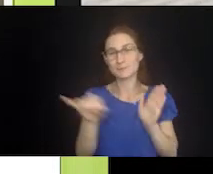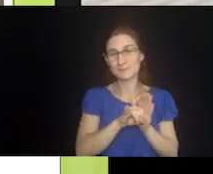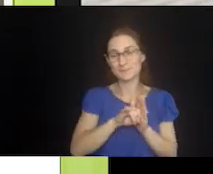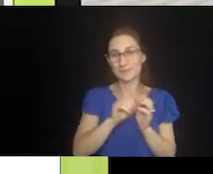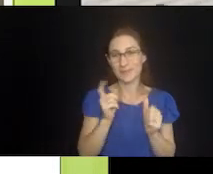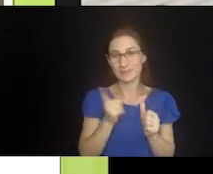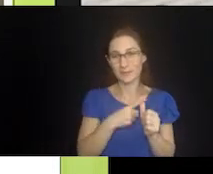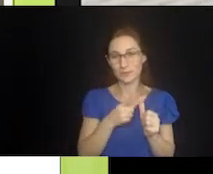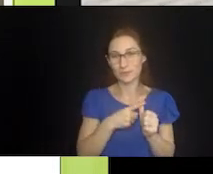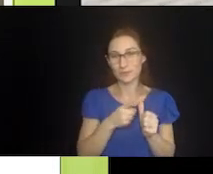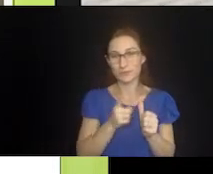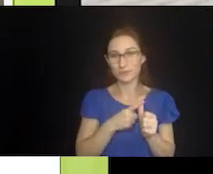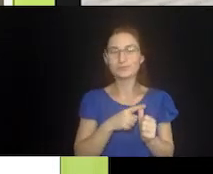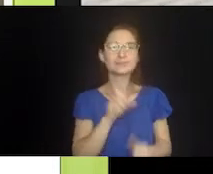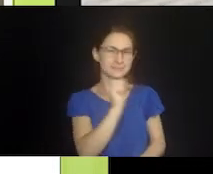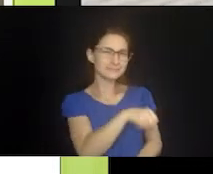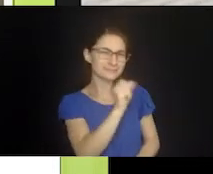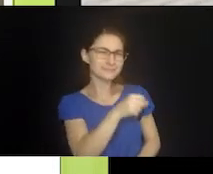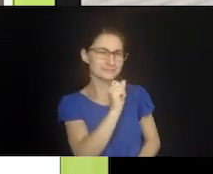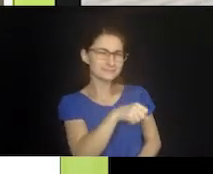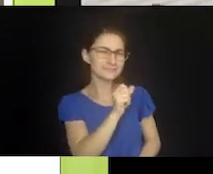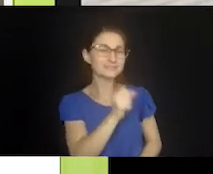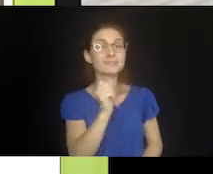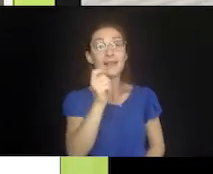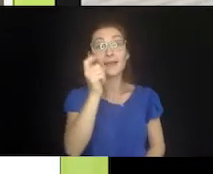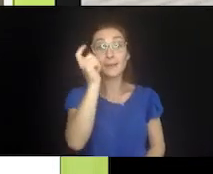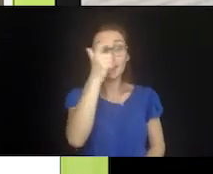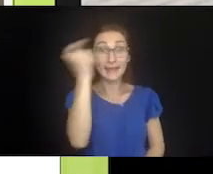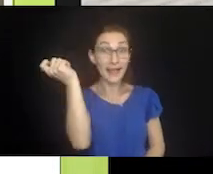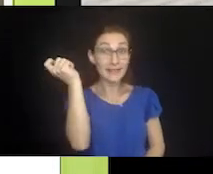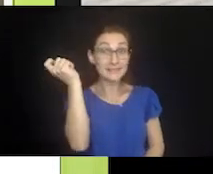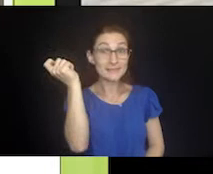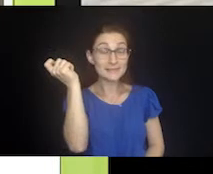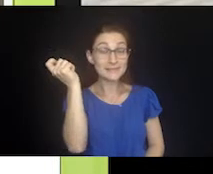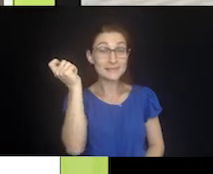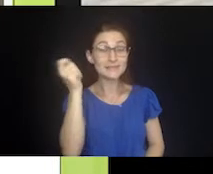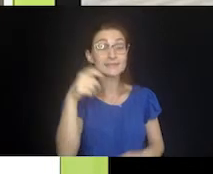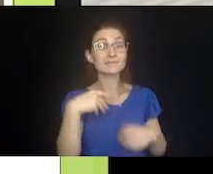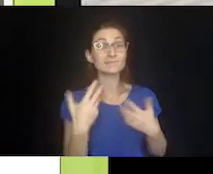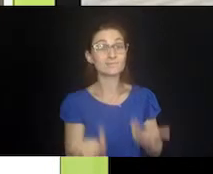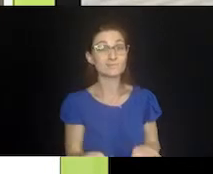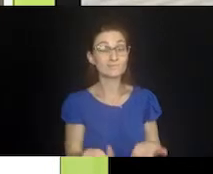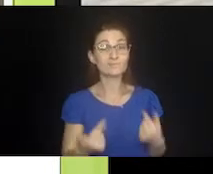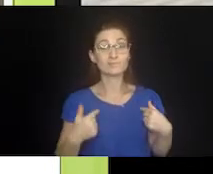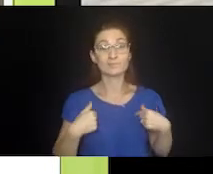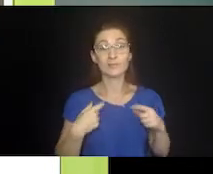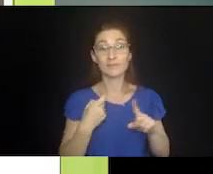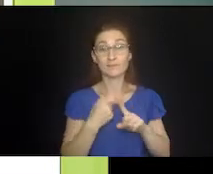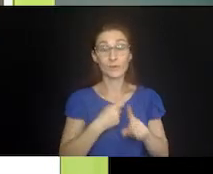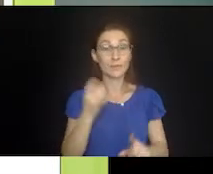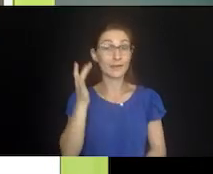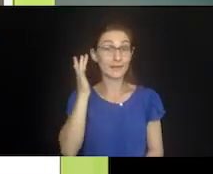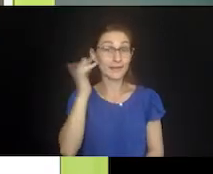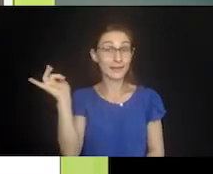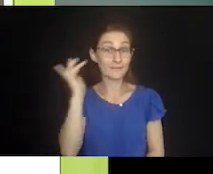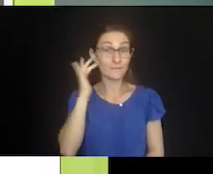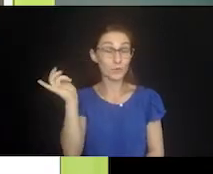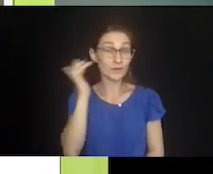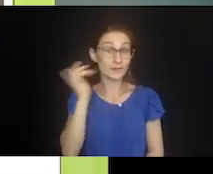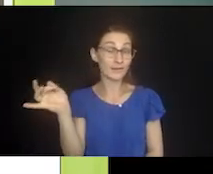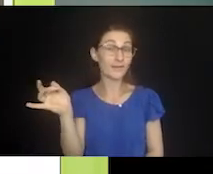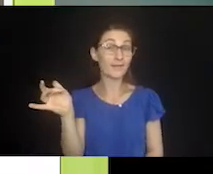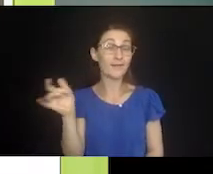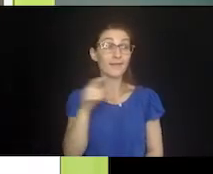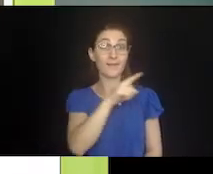anything, you have to know what it is that you need to work on. So Because see, I